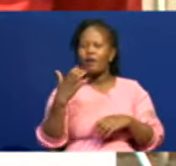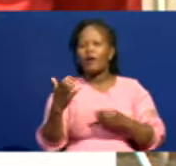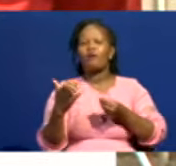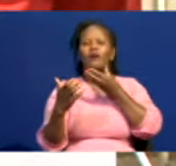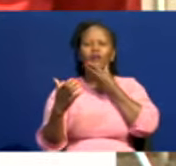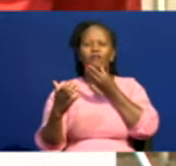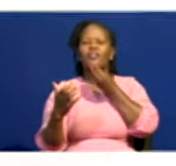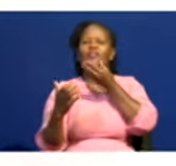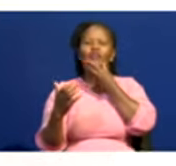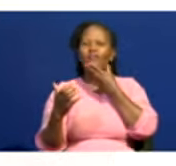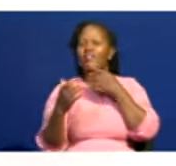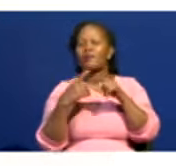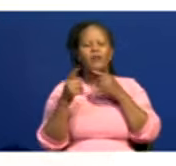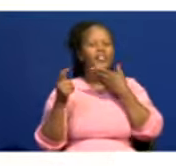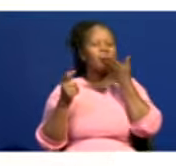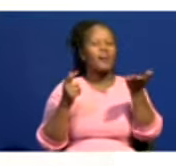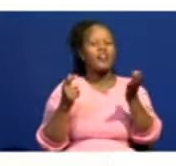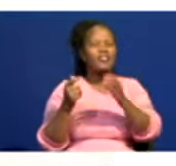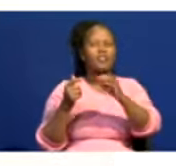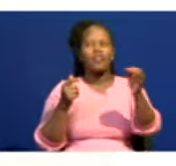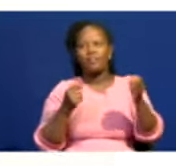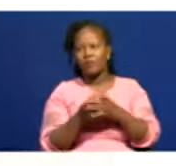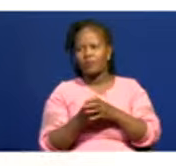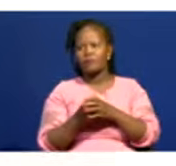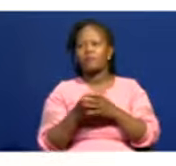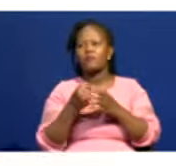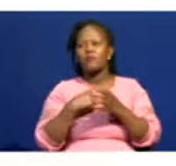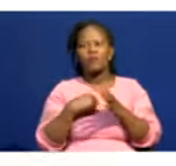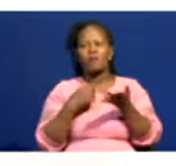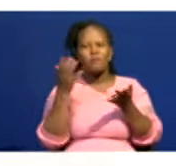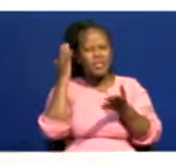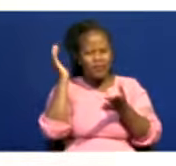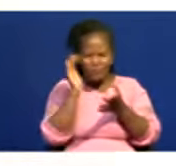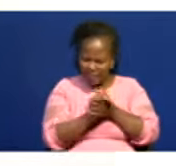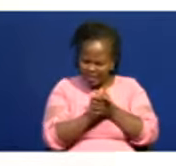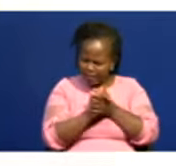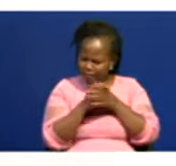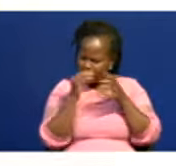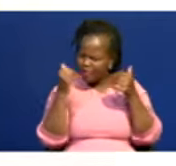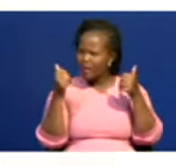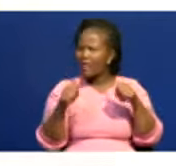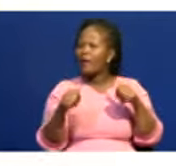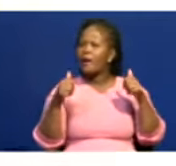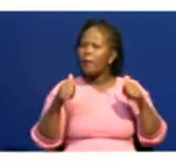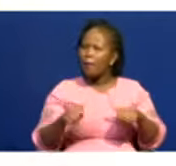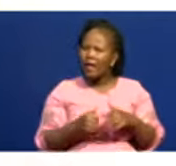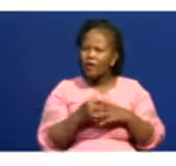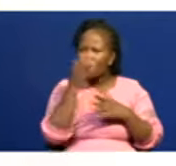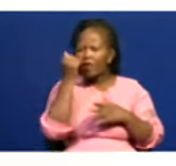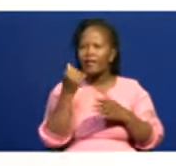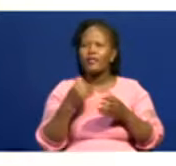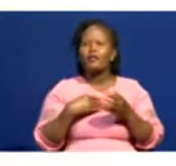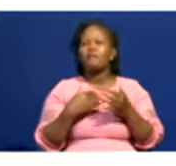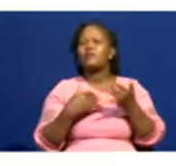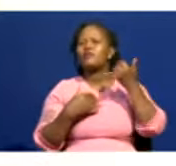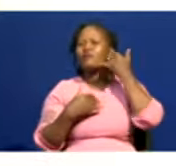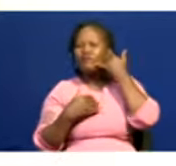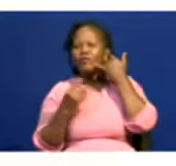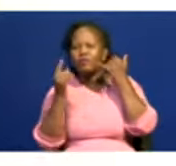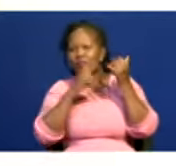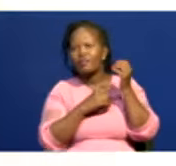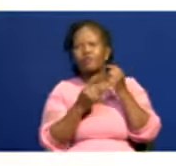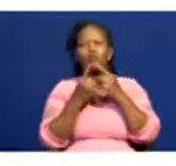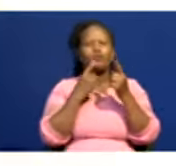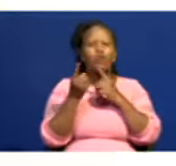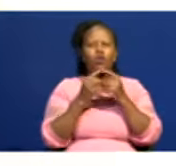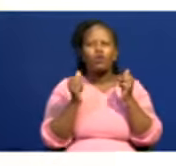no response. Hata saa hii bado sijaamka. Juu tuliongea naye mpaka usiku. Hata